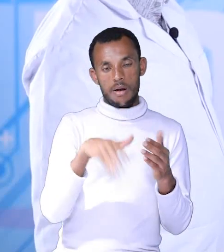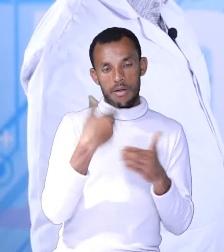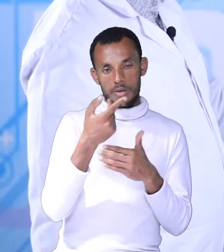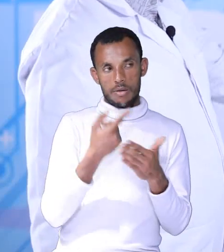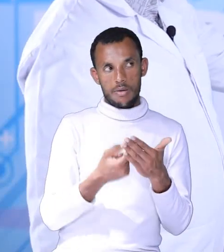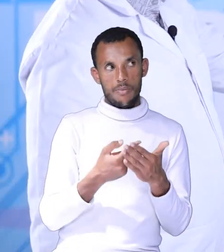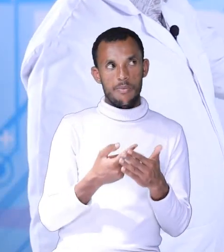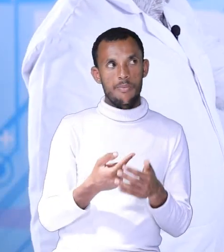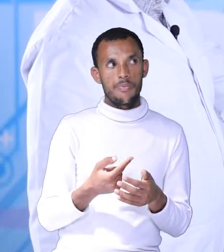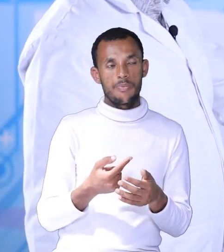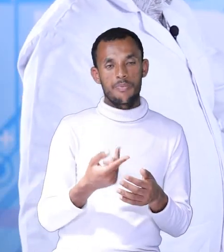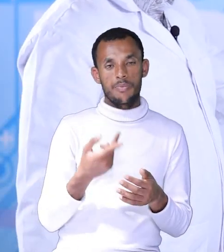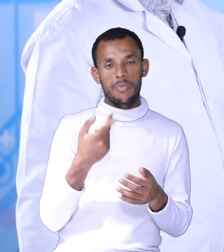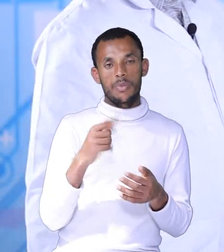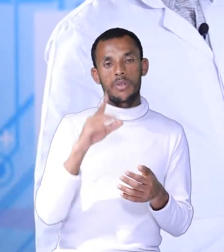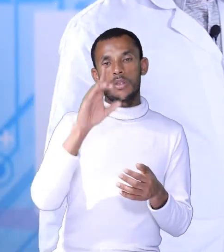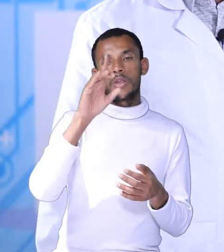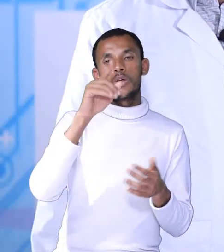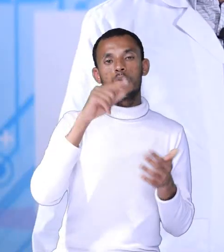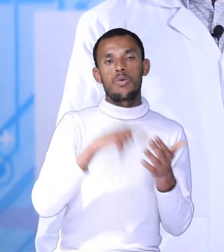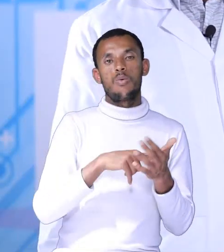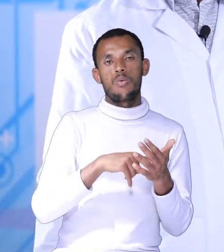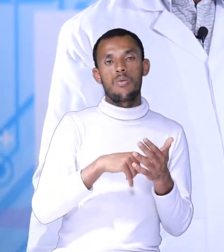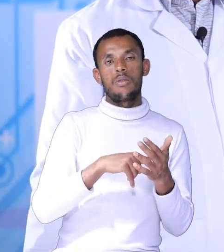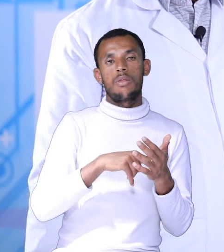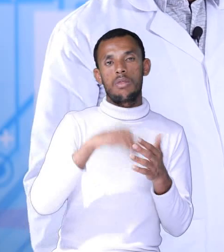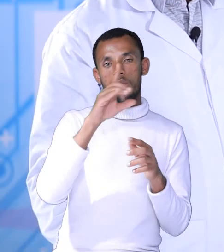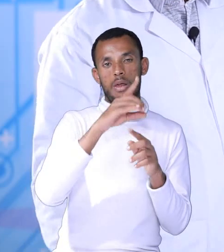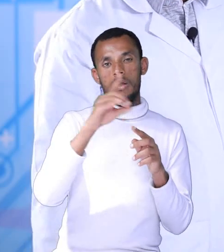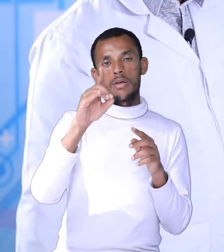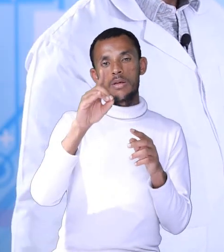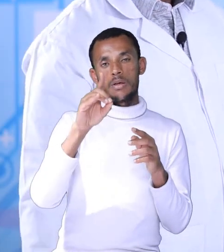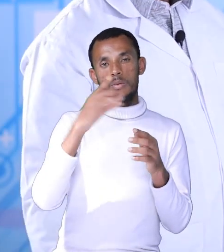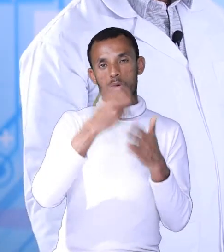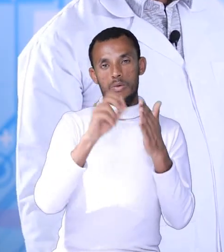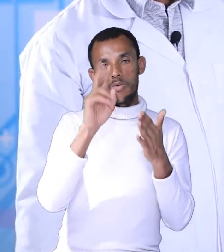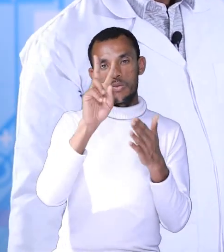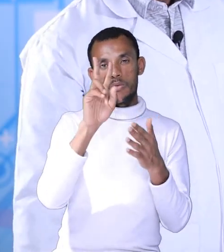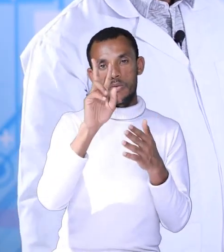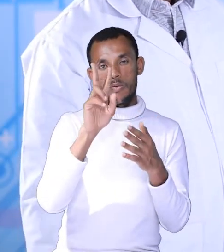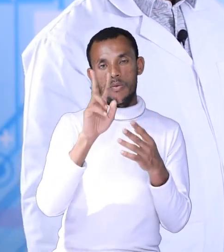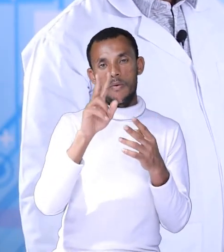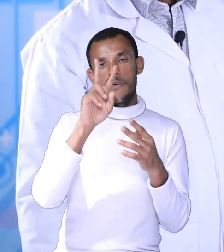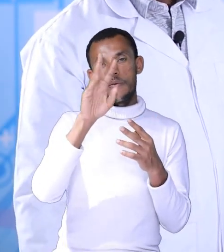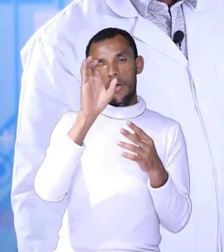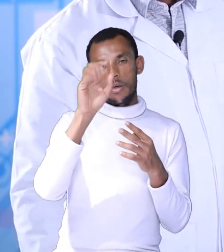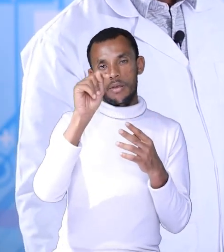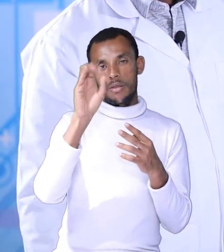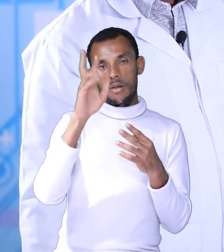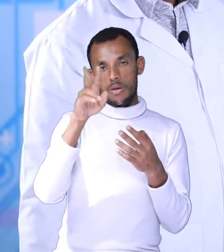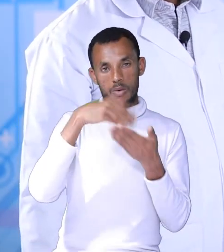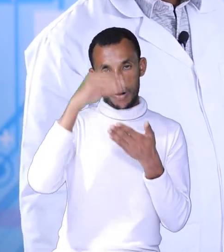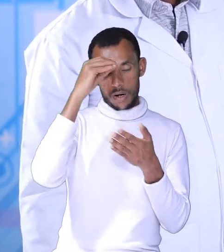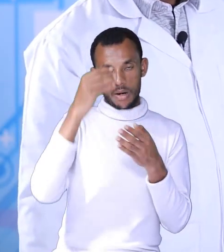this, the dot product of two vectors. I hope you have learned this in grade